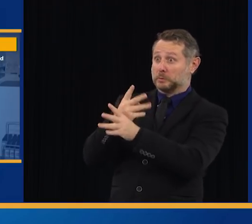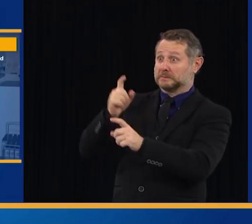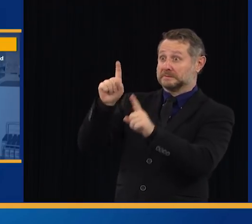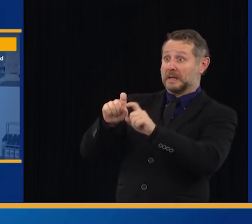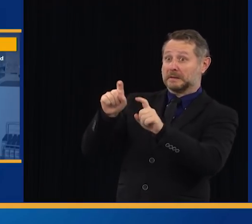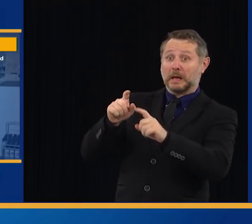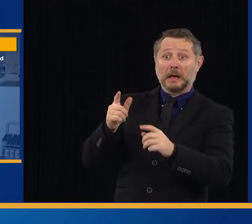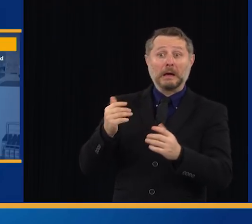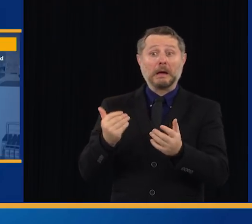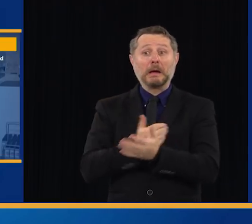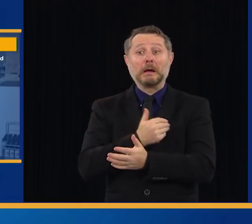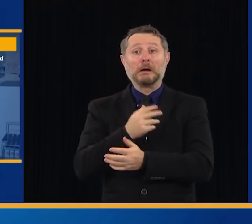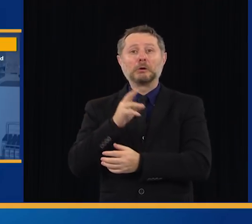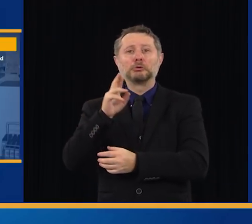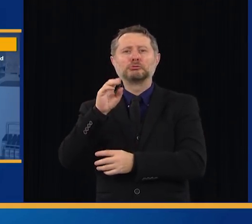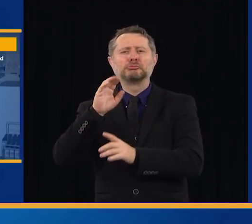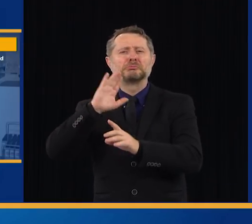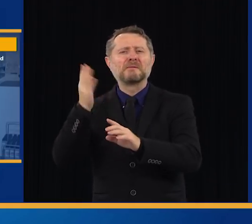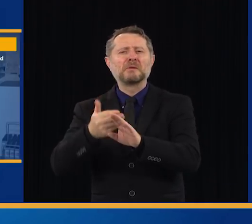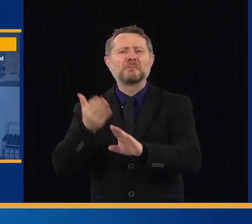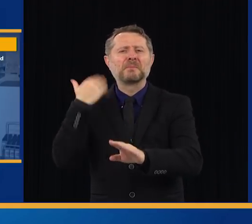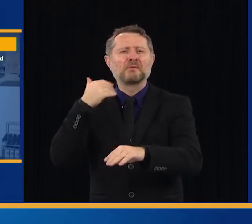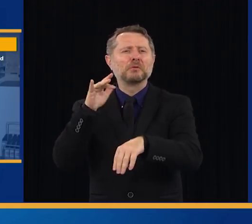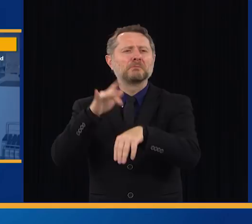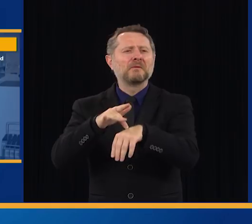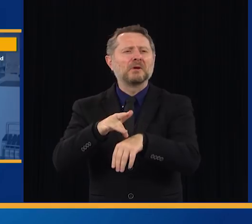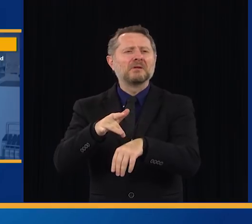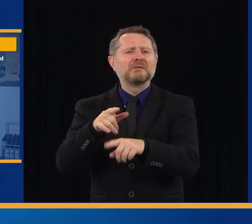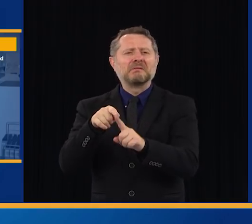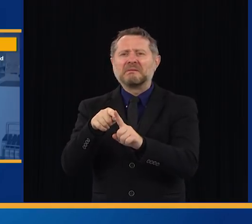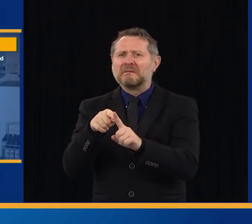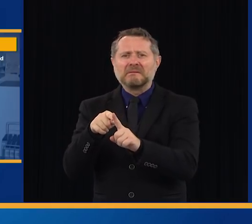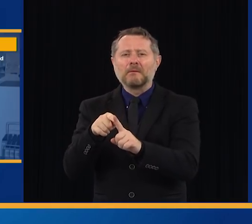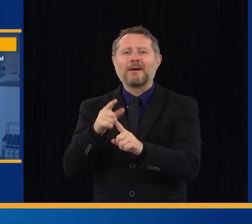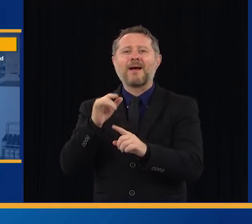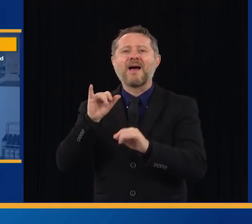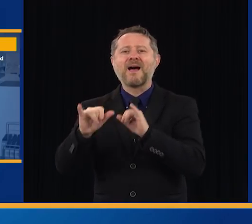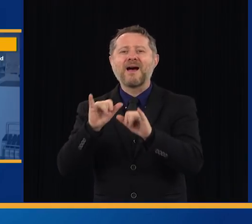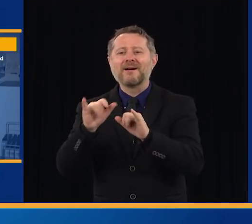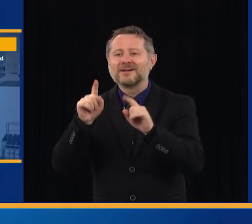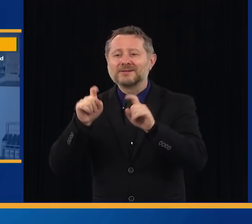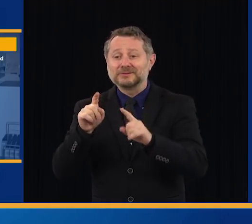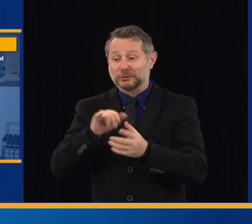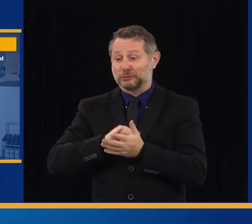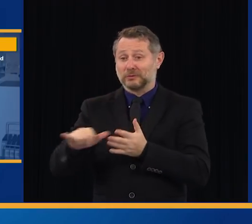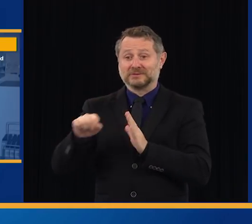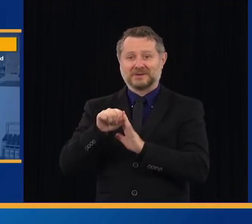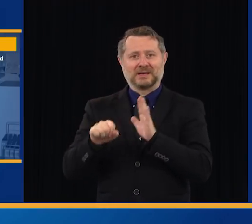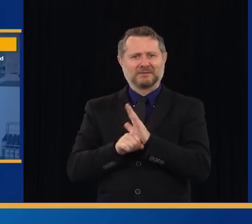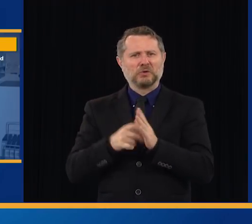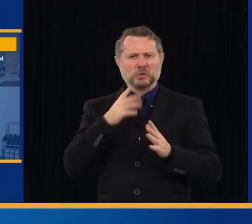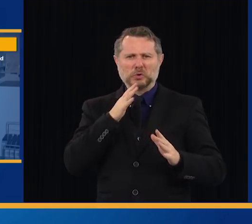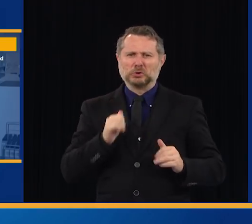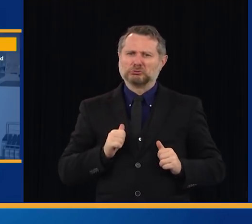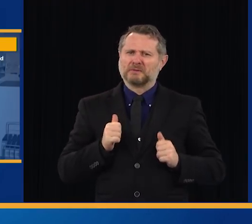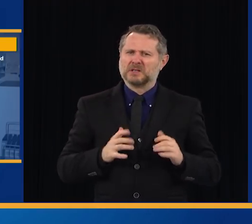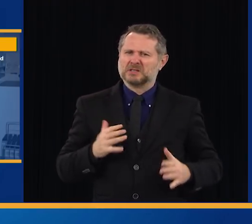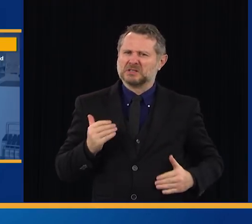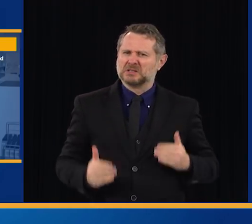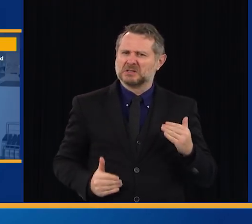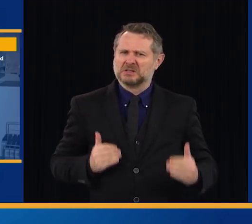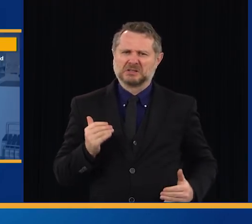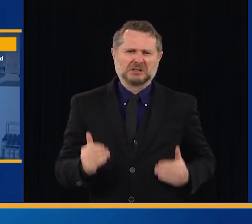us. New York State has been very aggressive about doing testing. We set a very ambitious goal when